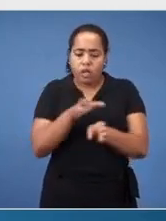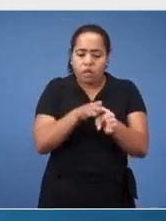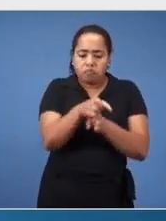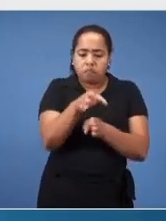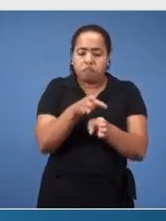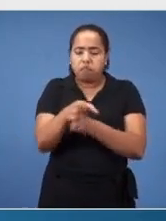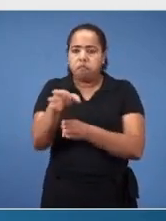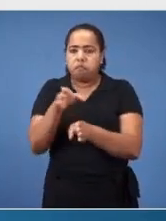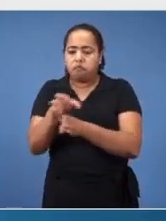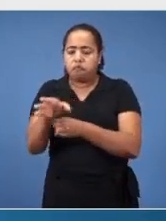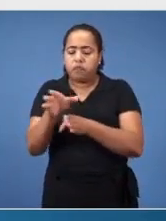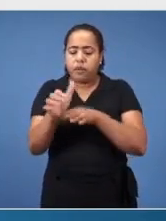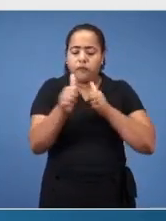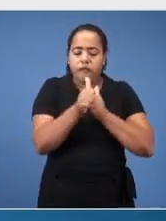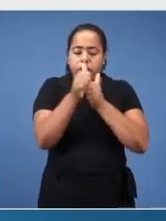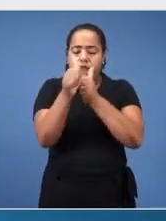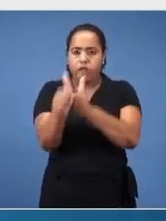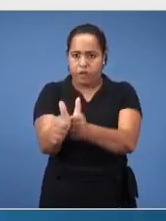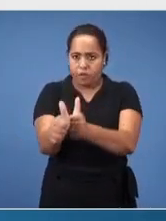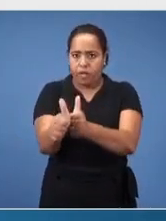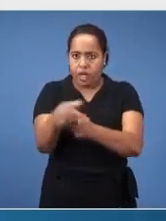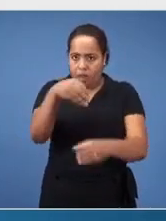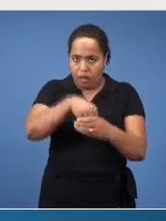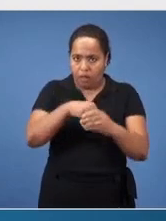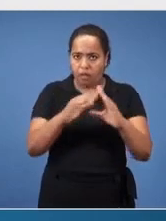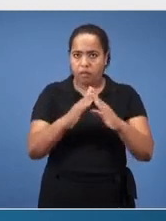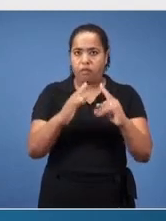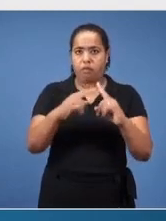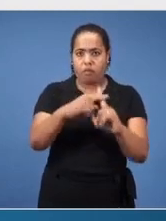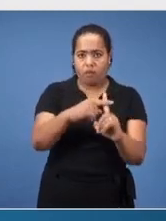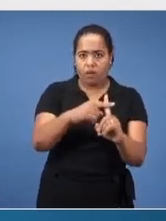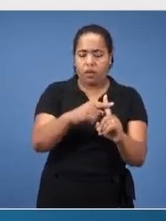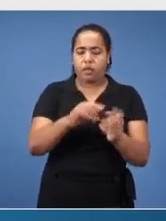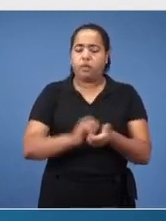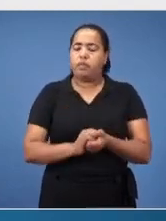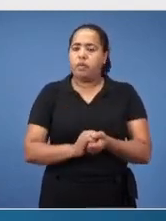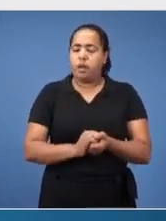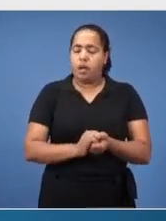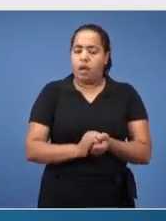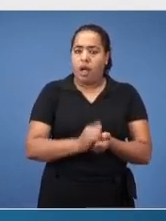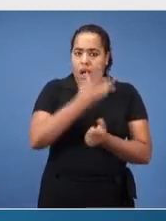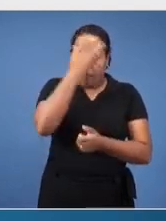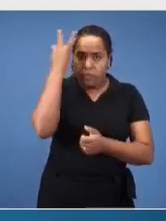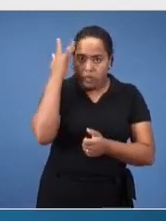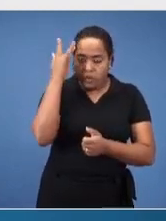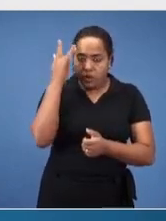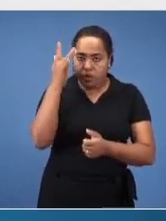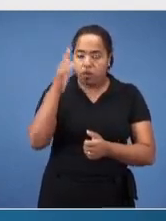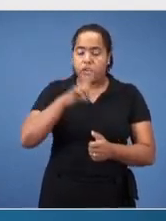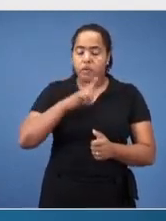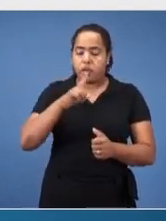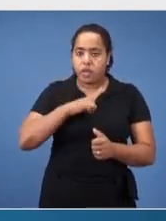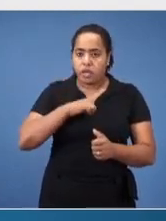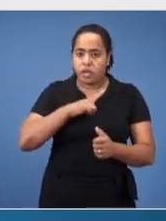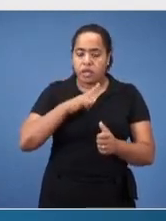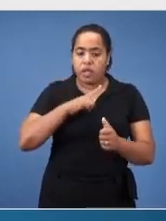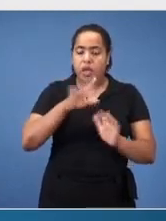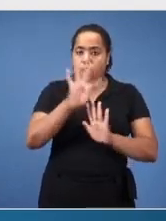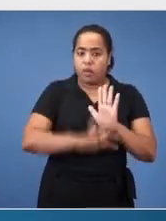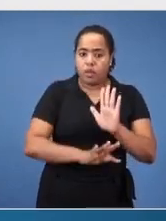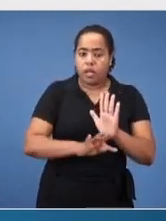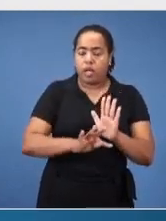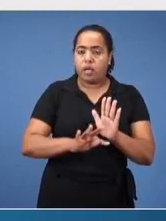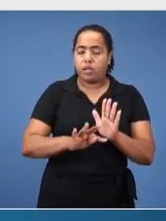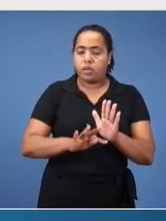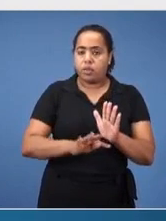is instructing, is going to help us with this. The brother has the first text. You can stand up and